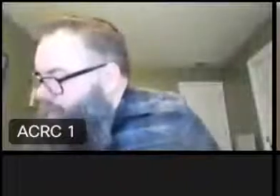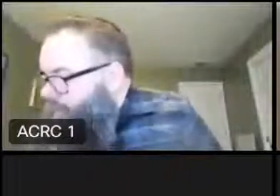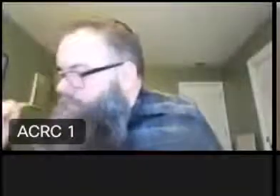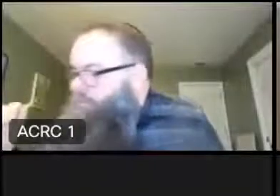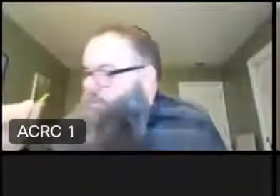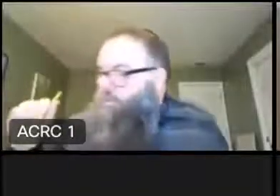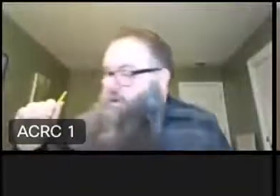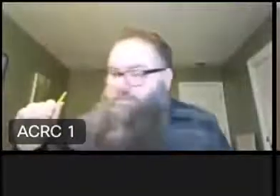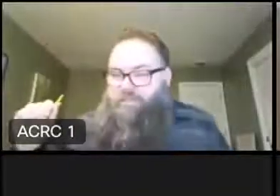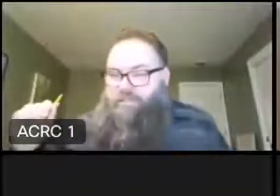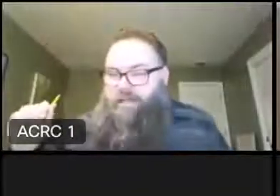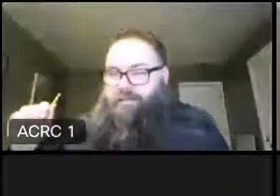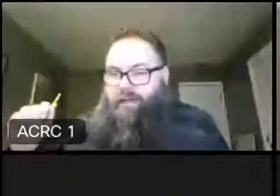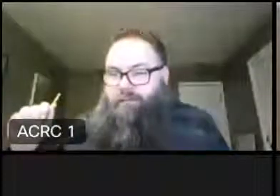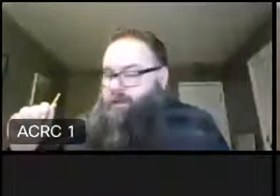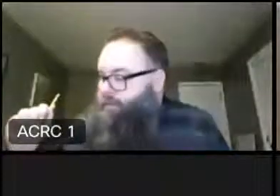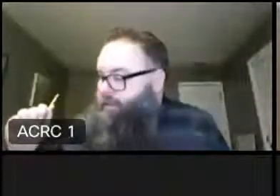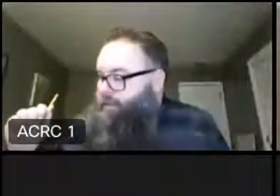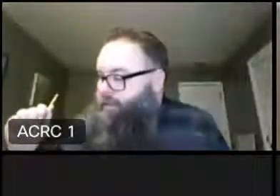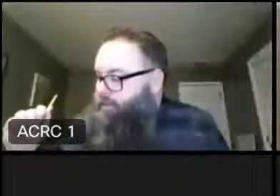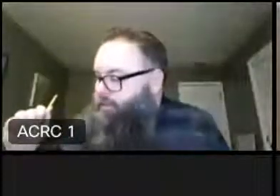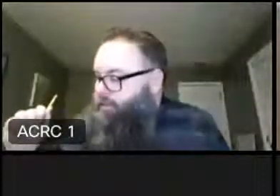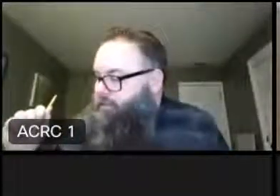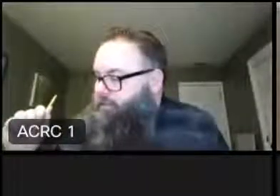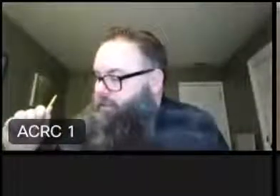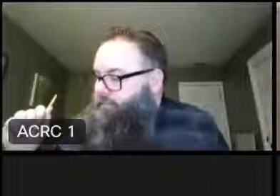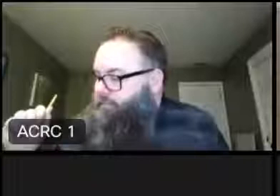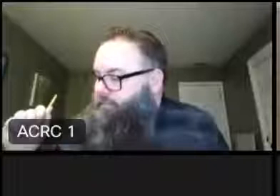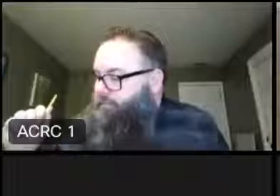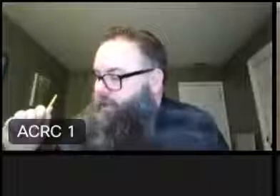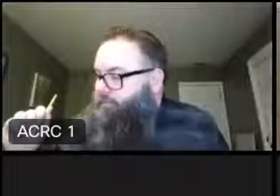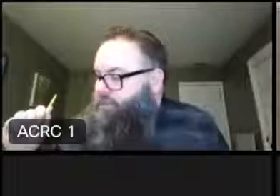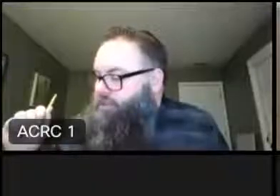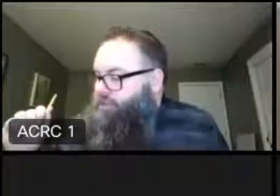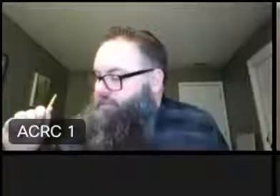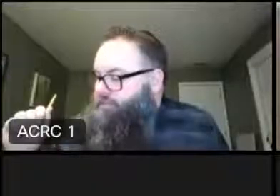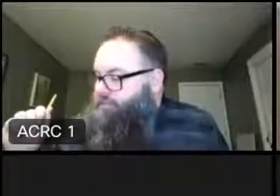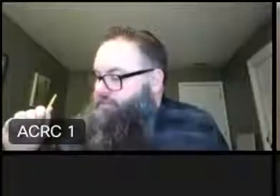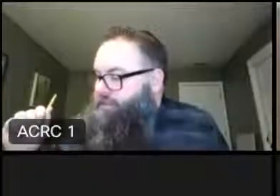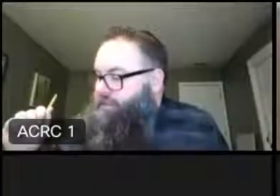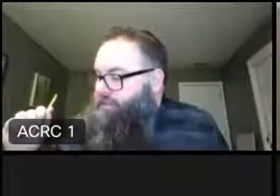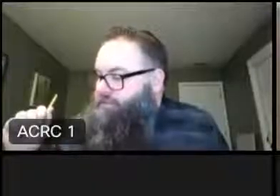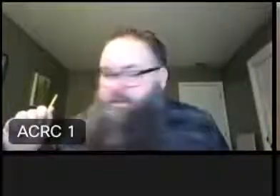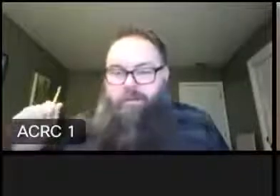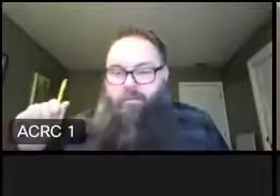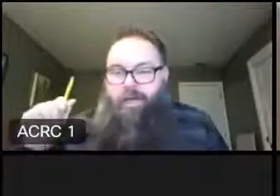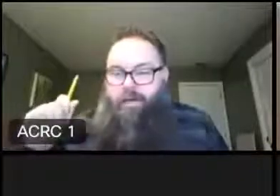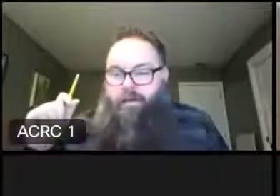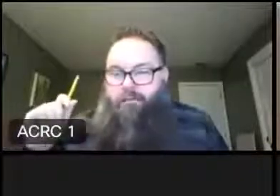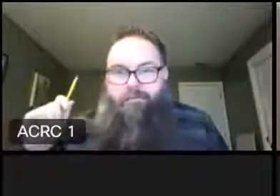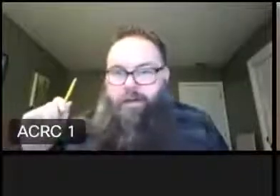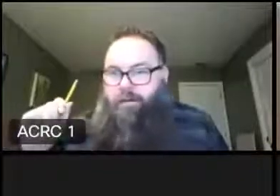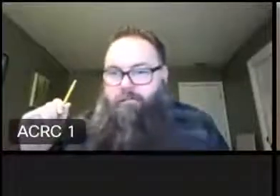All right. We want to discuss upcoming Coffee with Community Services, because